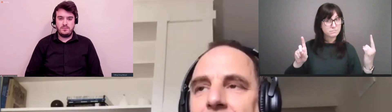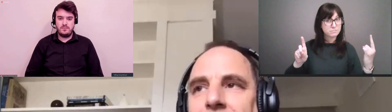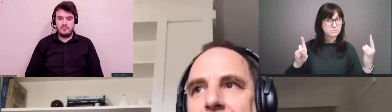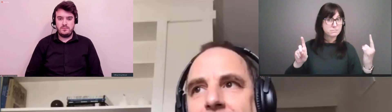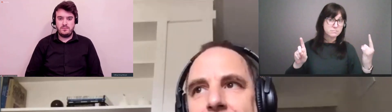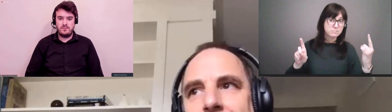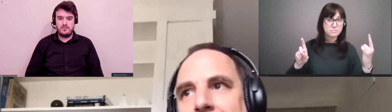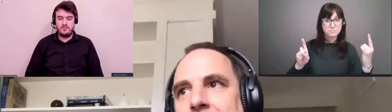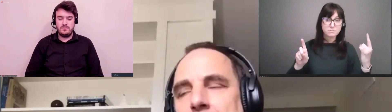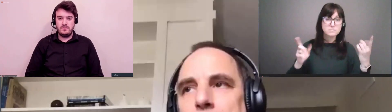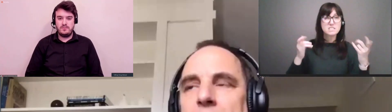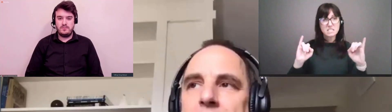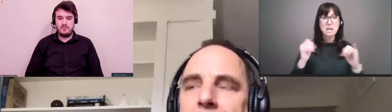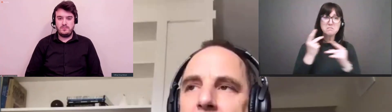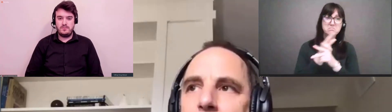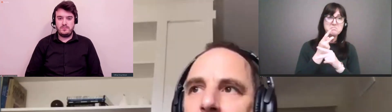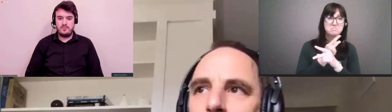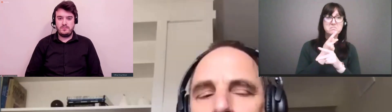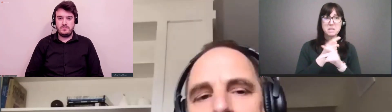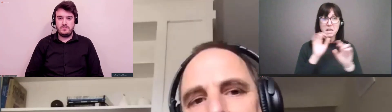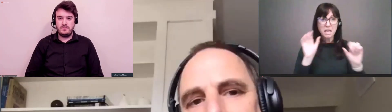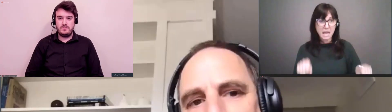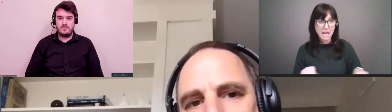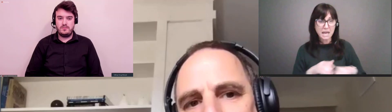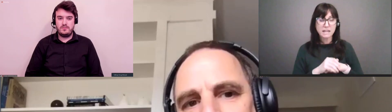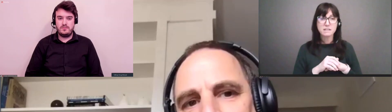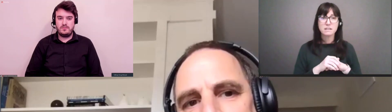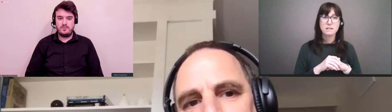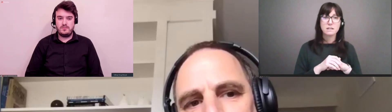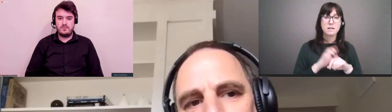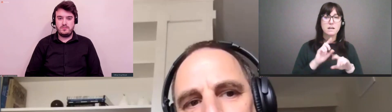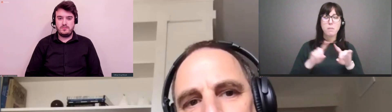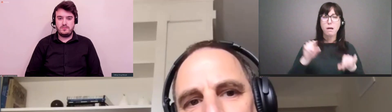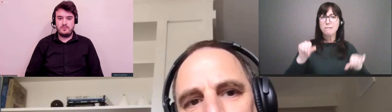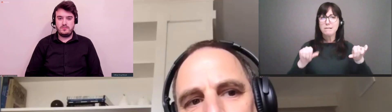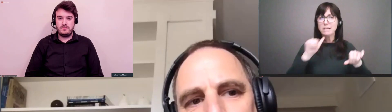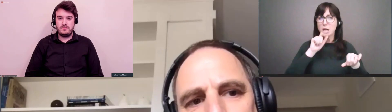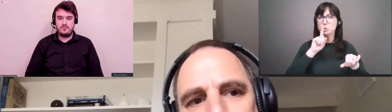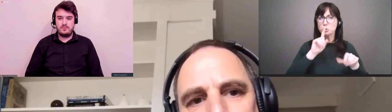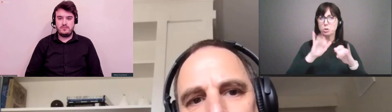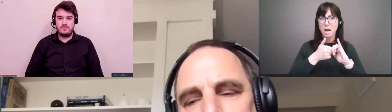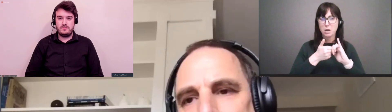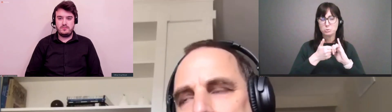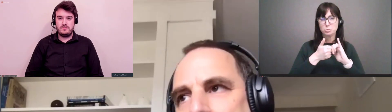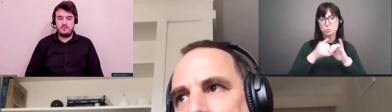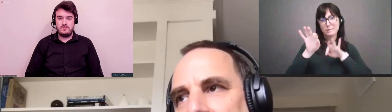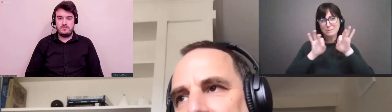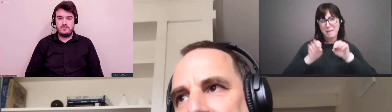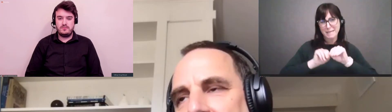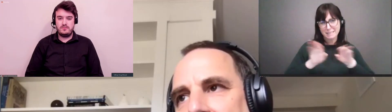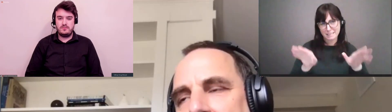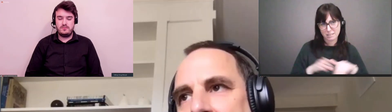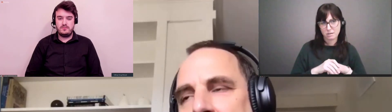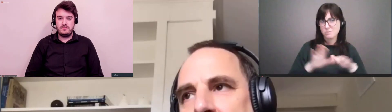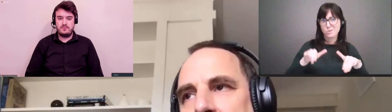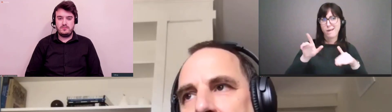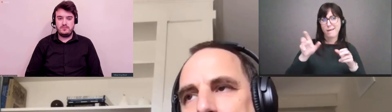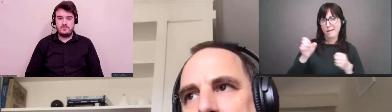can calculate that, but we're not sure how to interpret it. So we haven't published those yet.